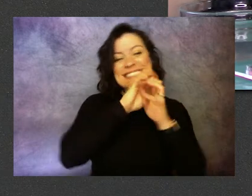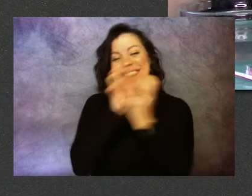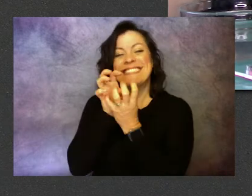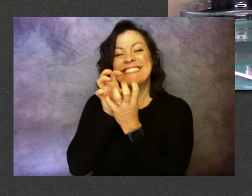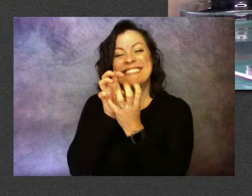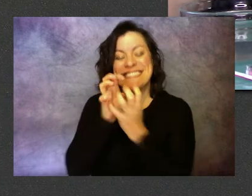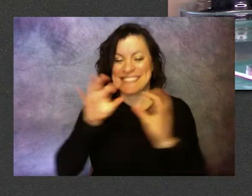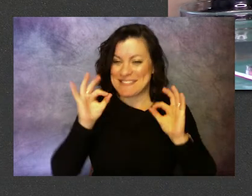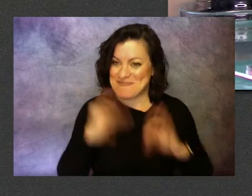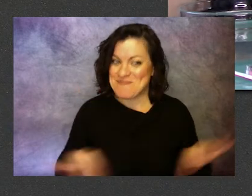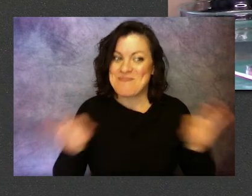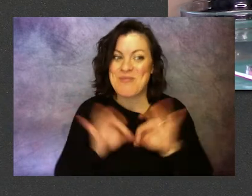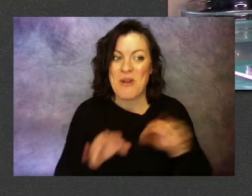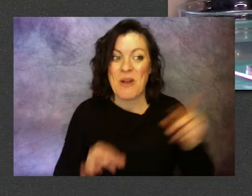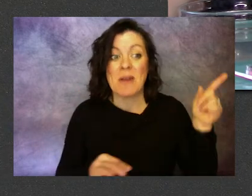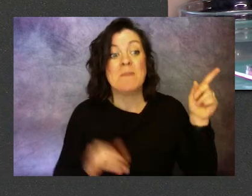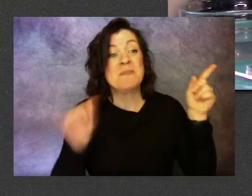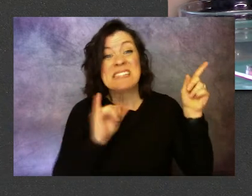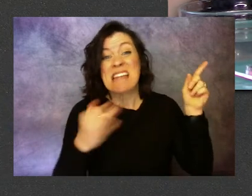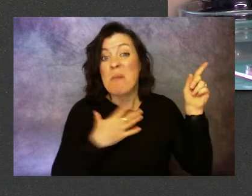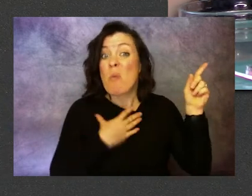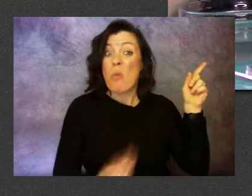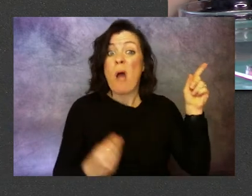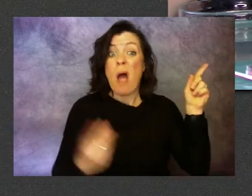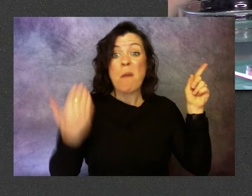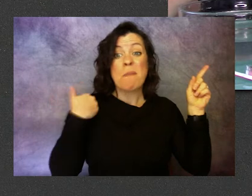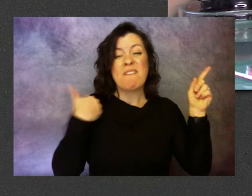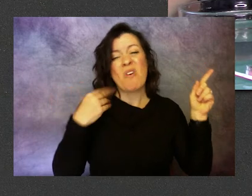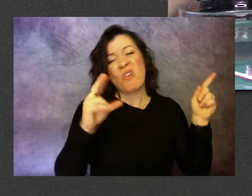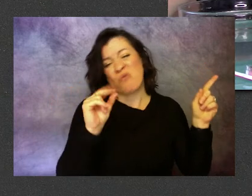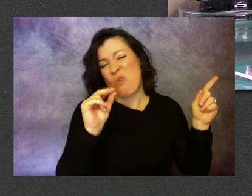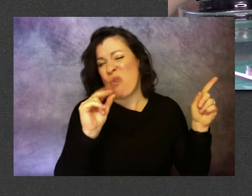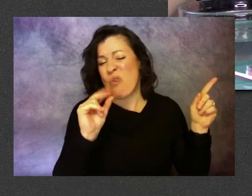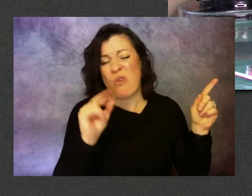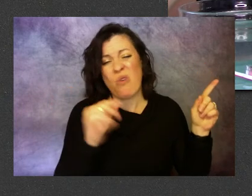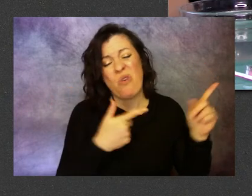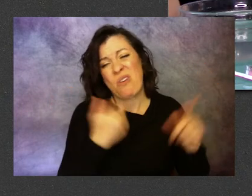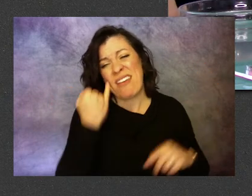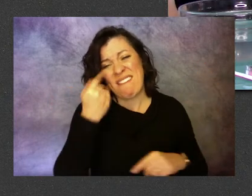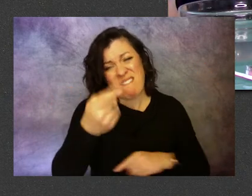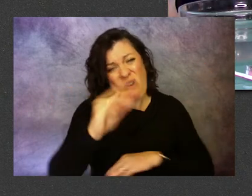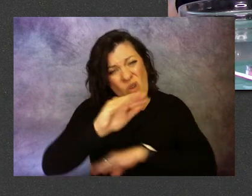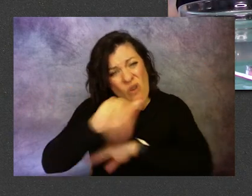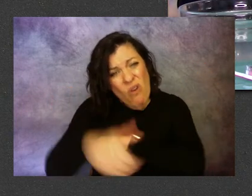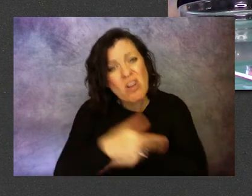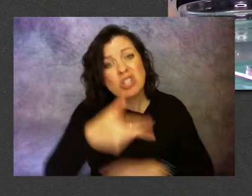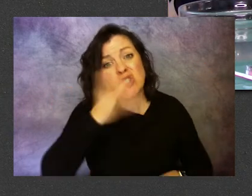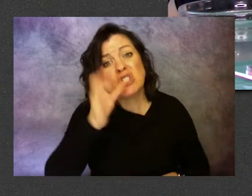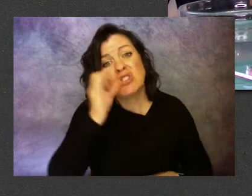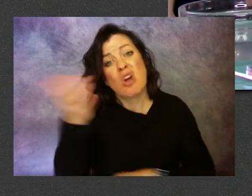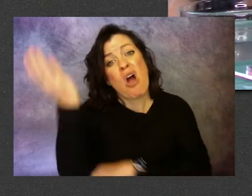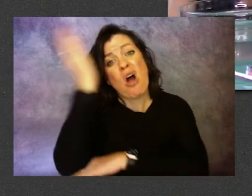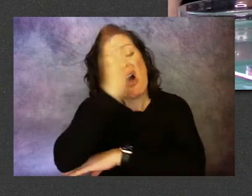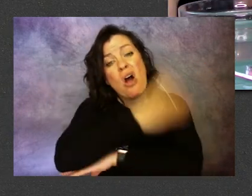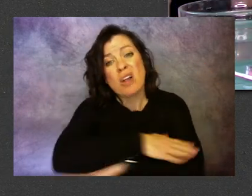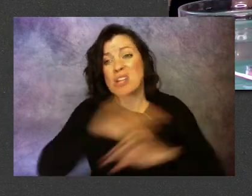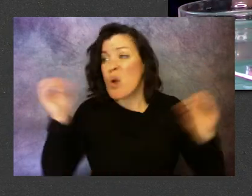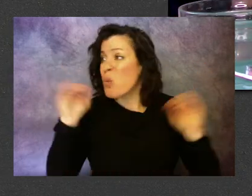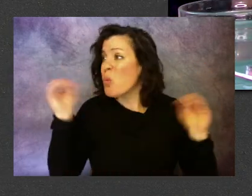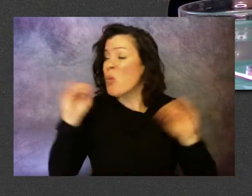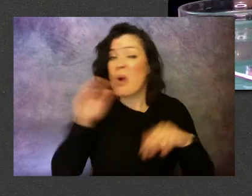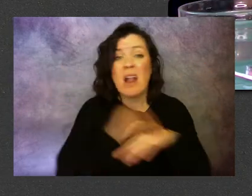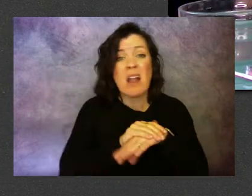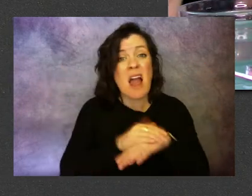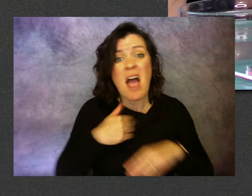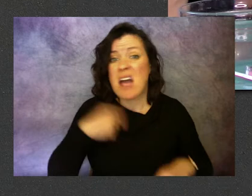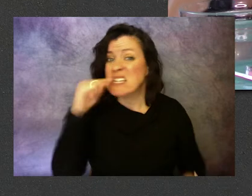egg, because we did leave it in, I left it in juice overnight. That's why you don't want to walk around drinking juice